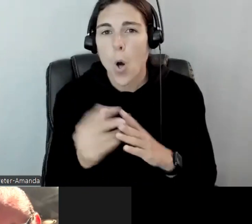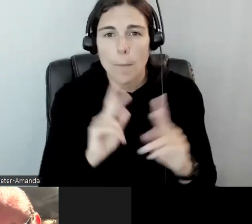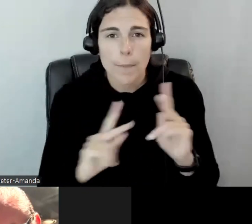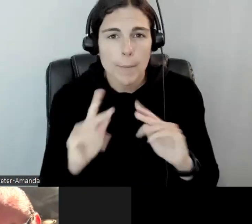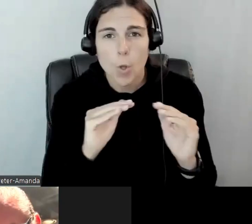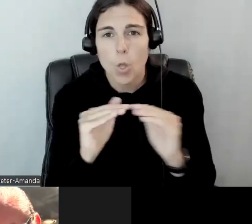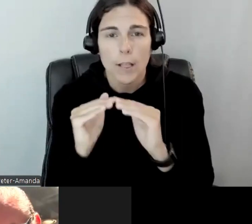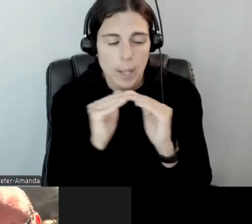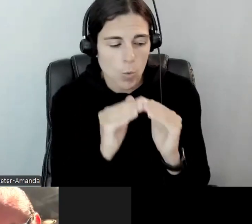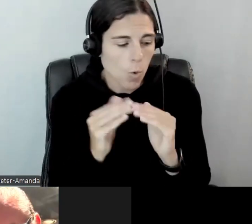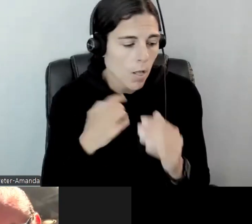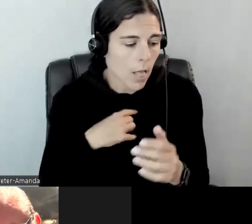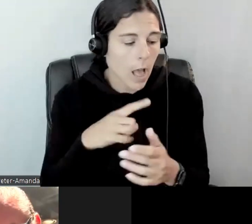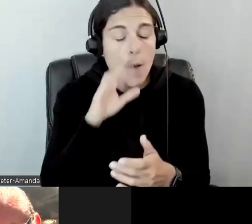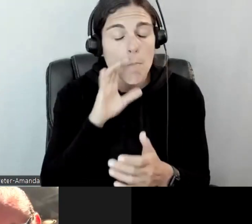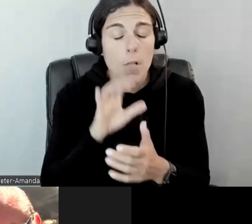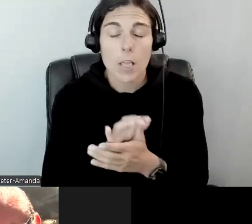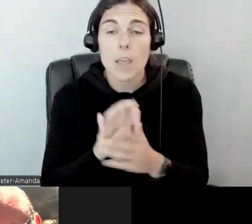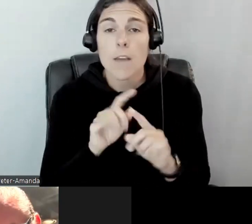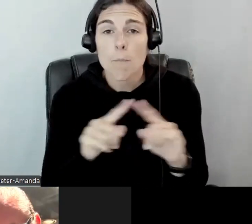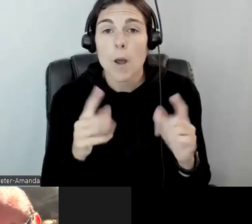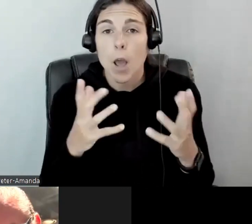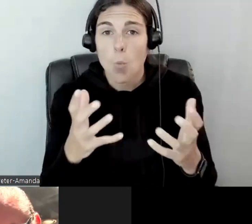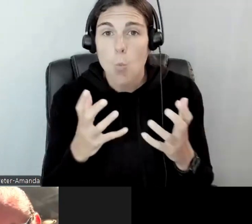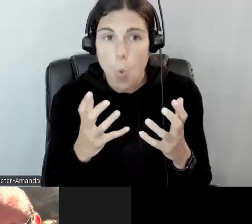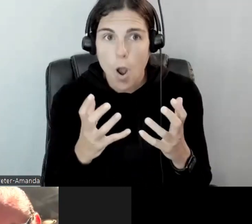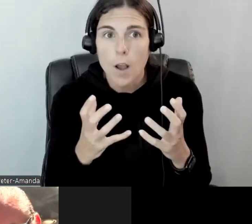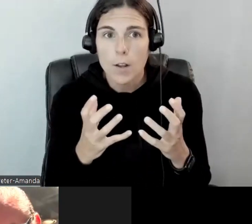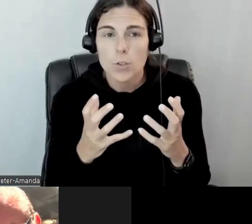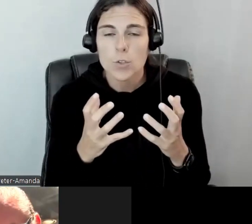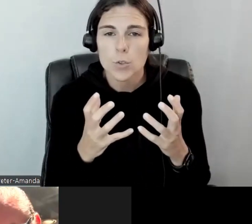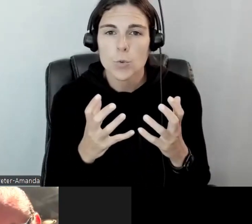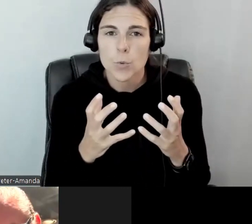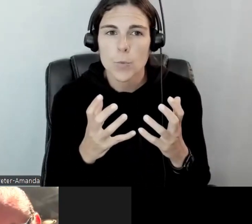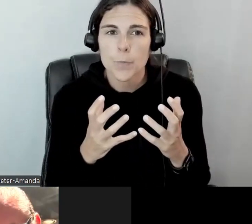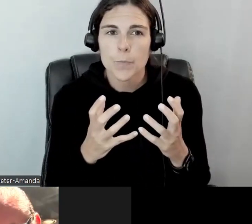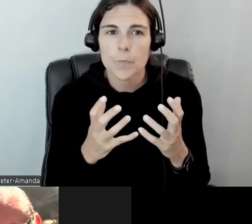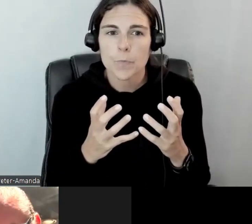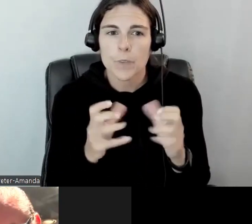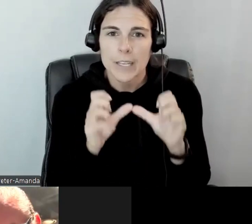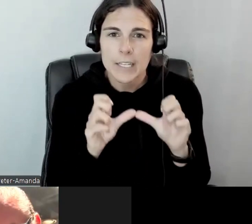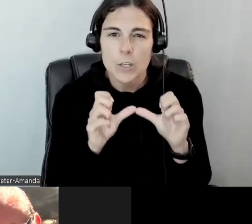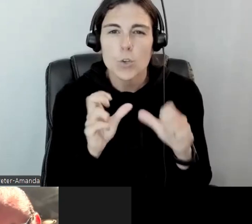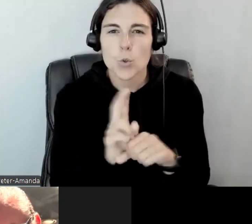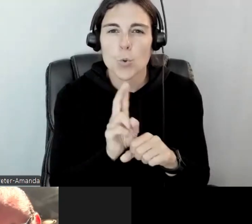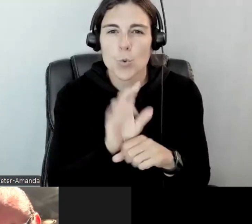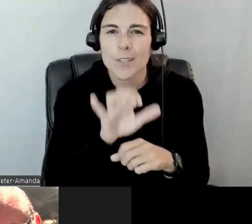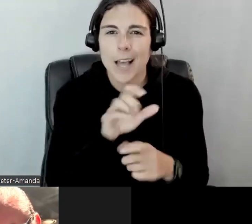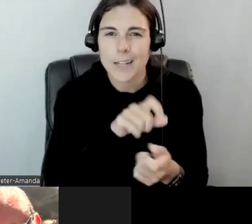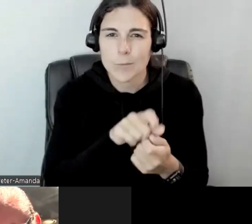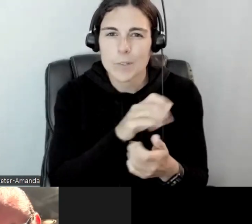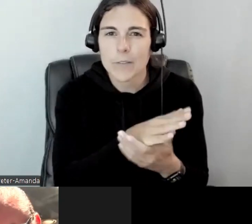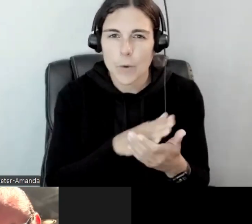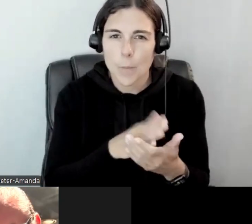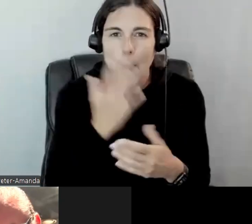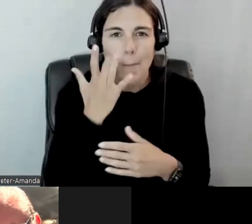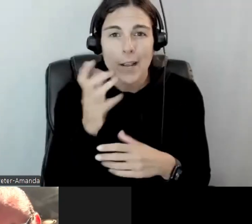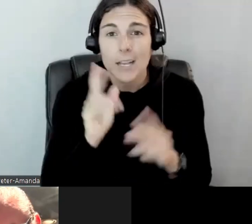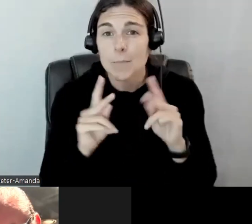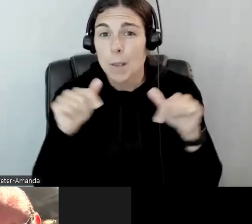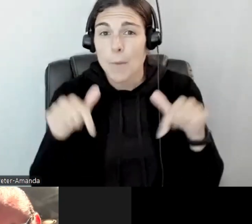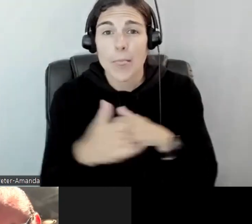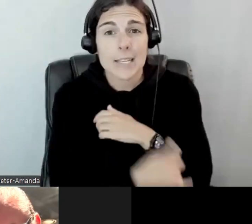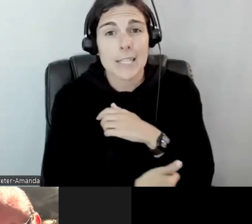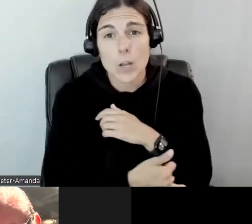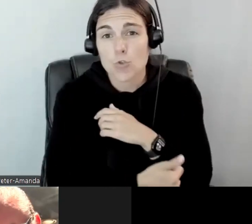believe, but I want to hold on to that particularist piece of it because people in this country